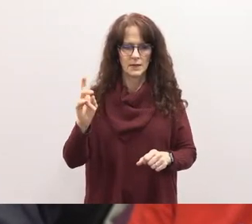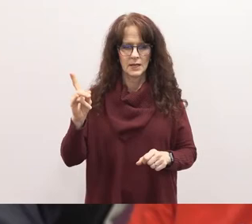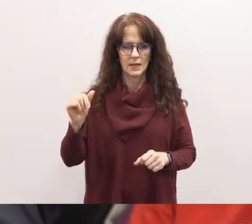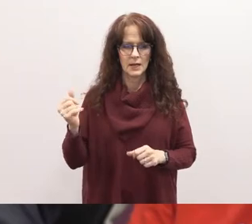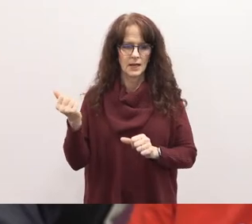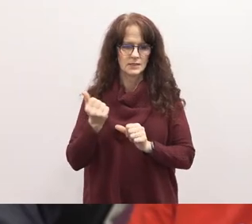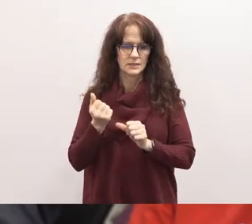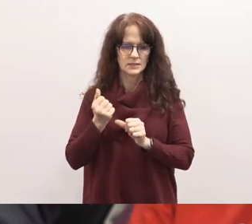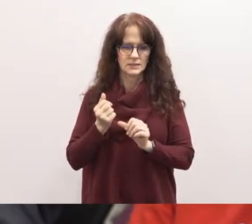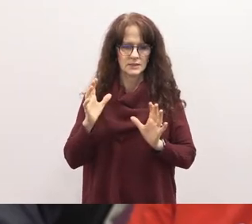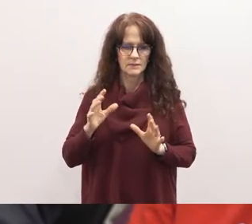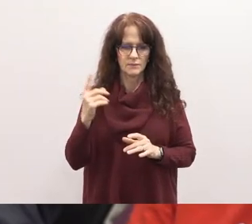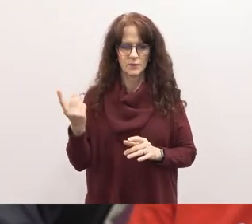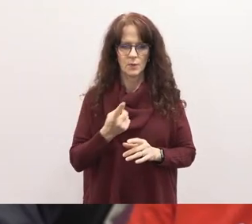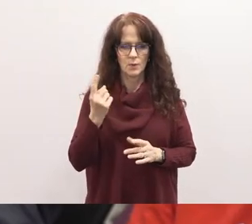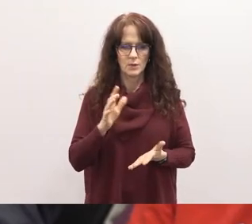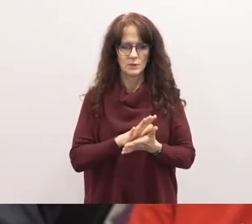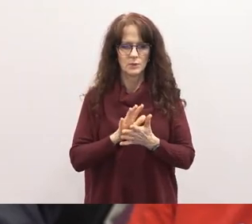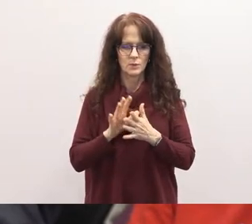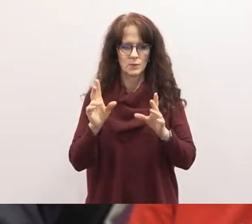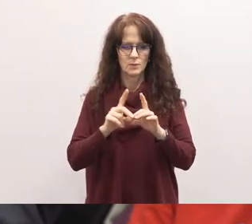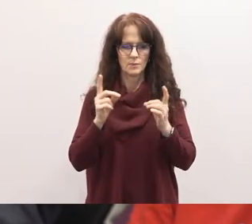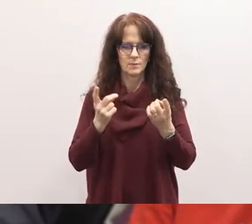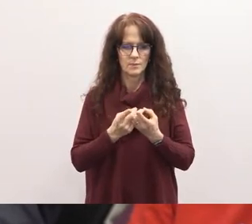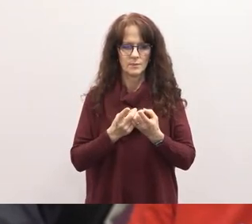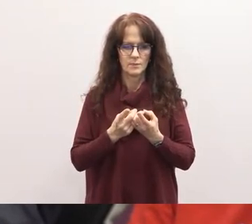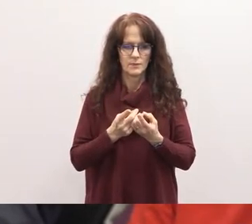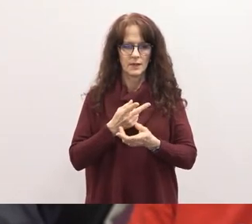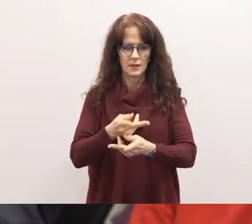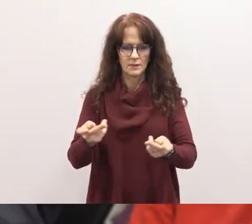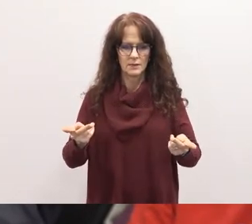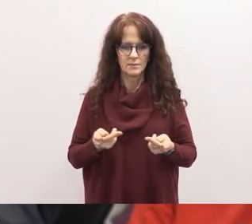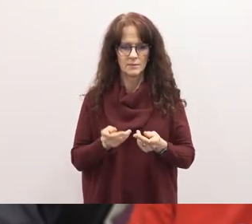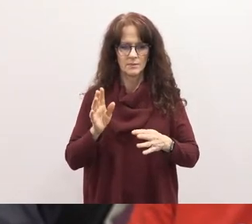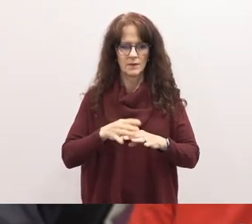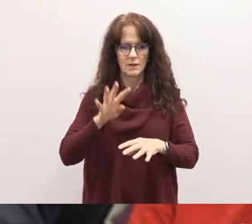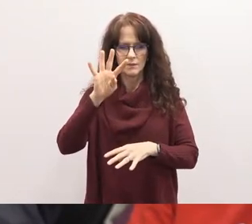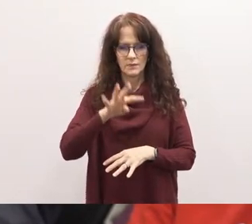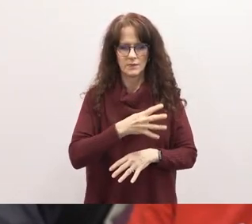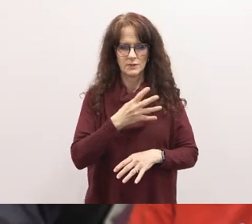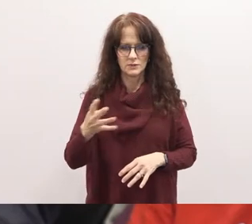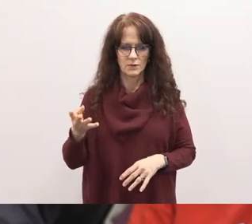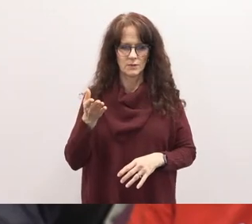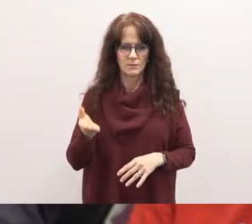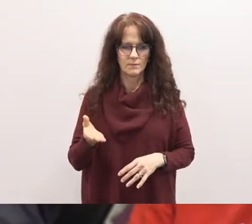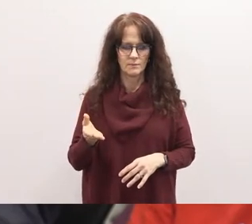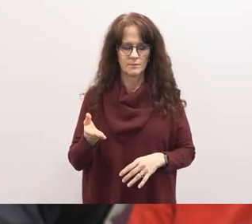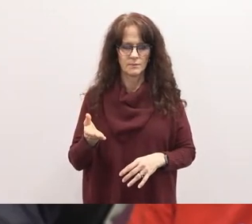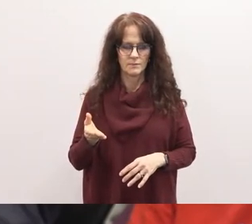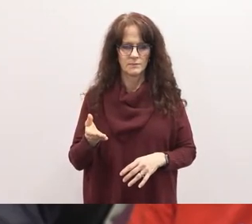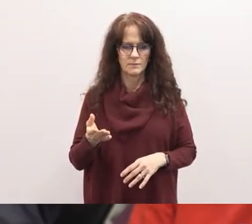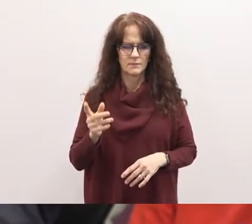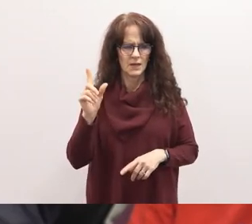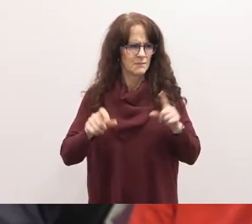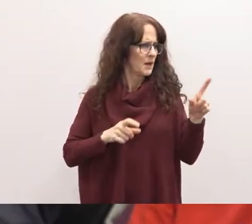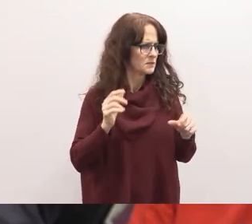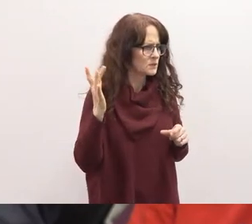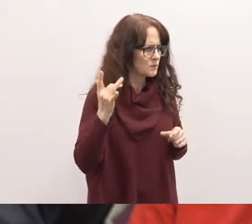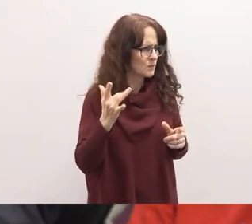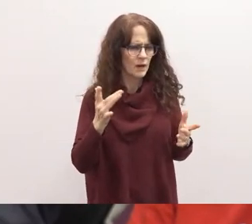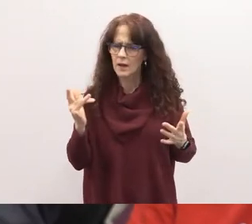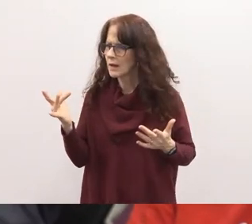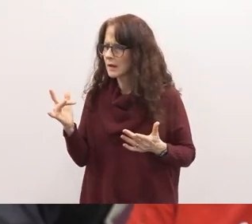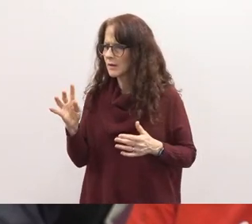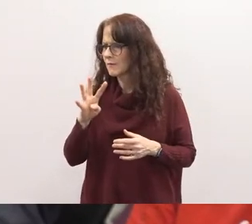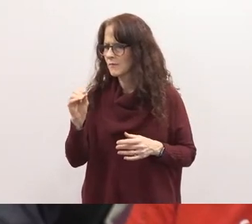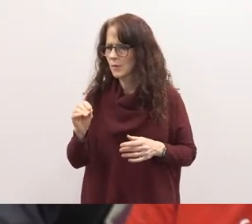is the only school in our district that lands in this place on the chart. I find myself asking why other schools with